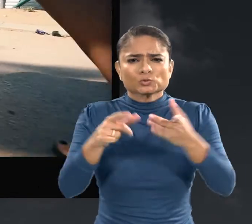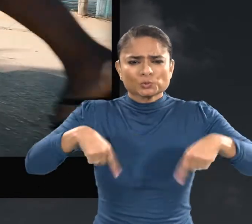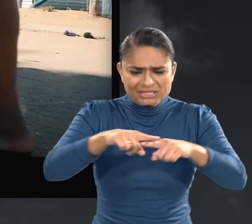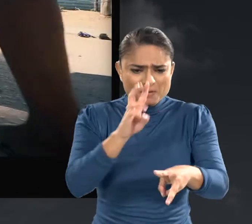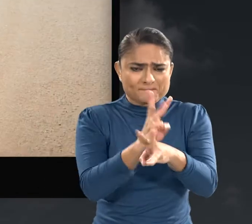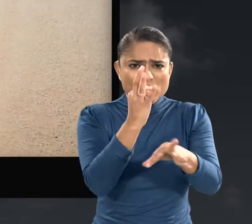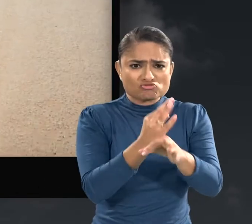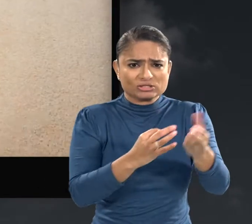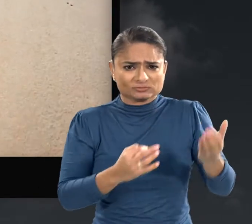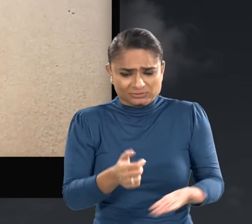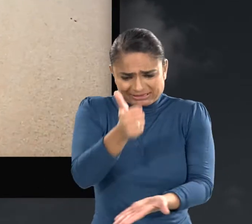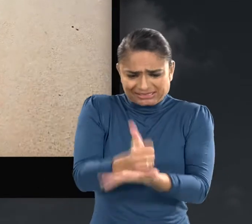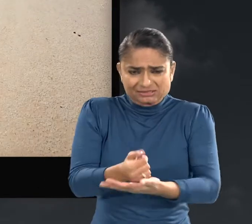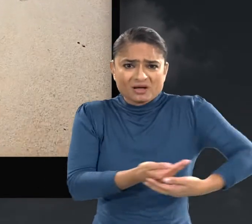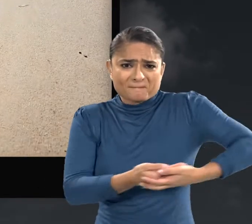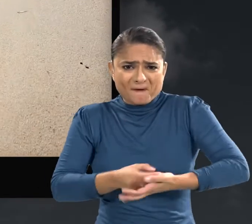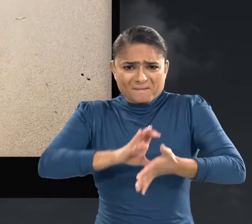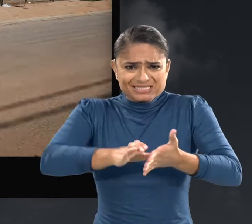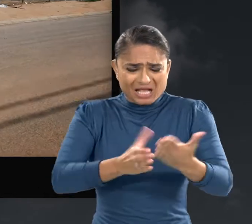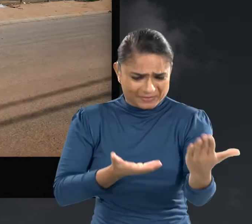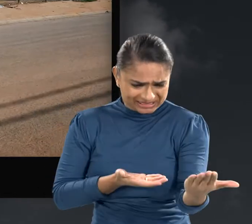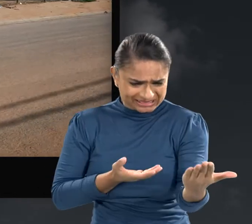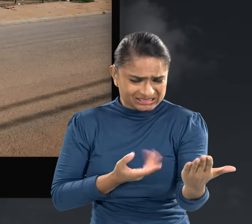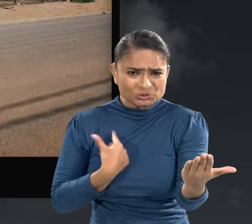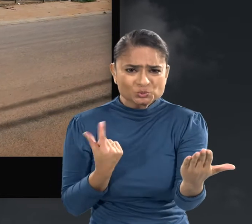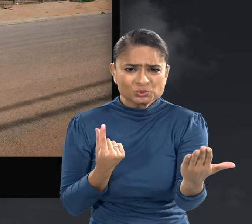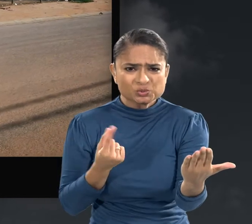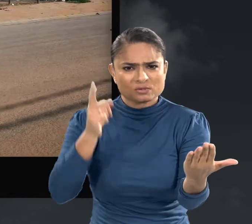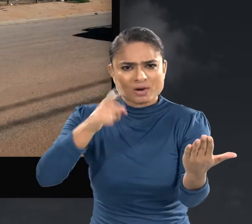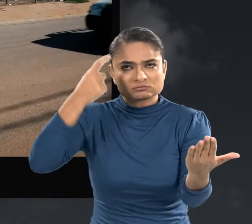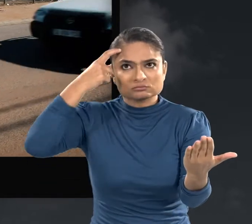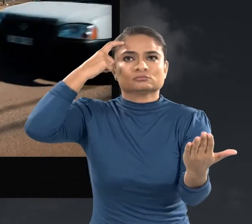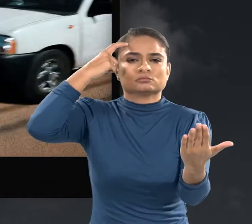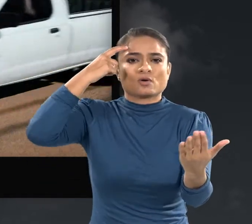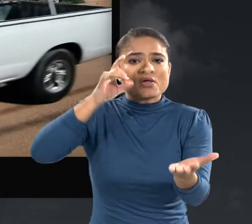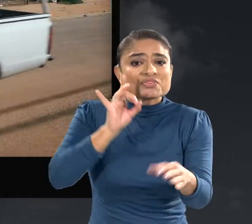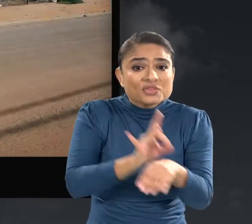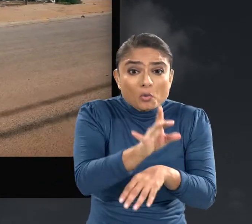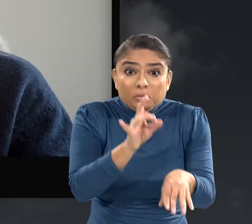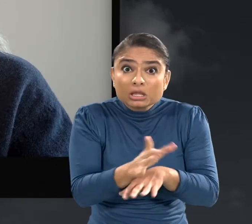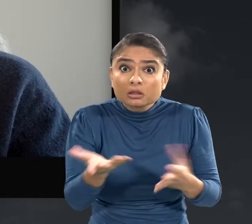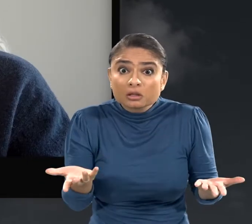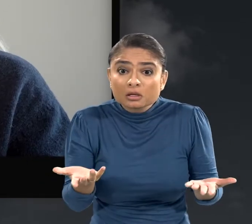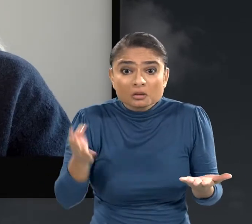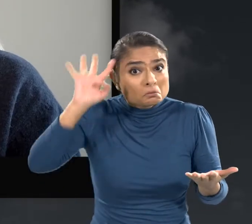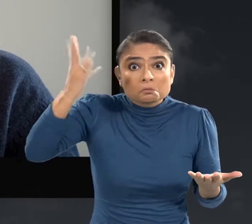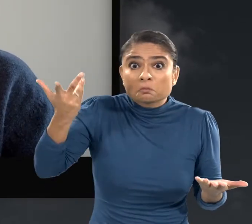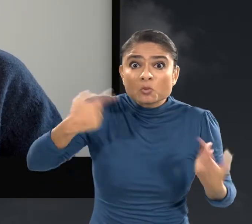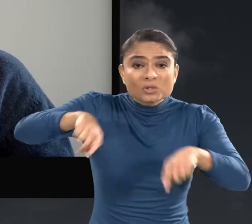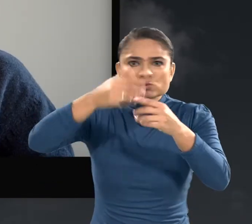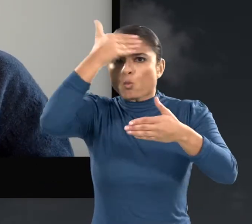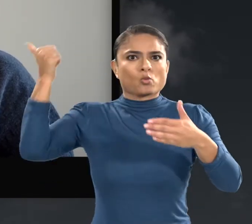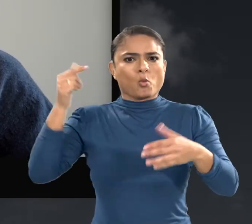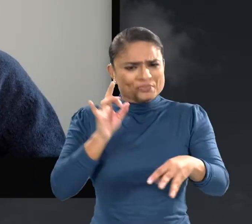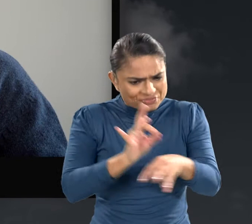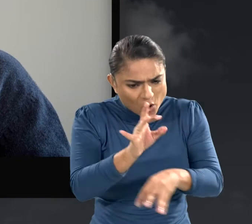When we as a parent sit with a child with a disability and don't even realize that therapy